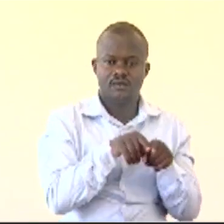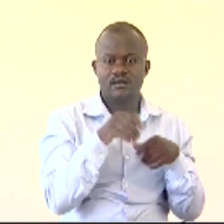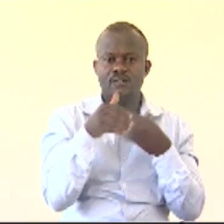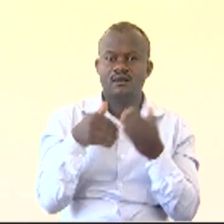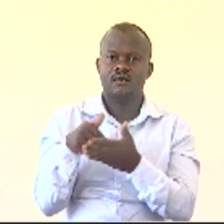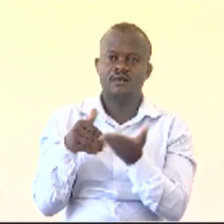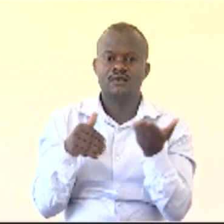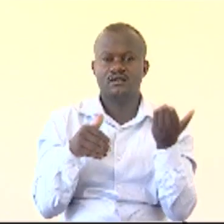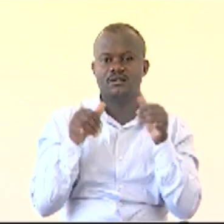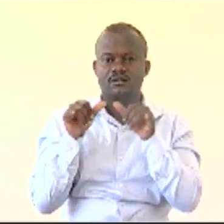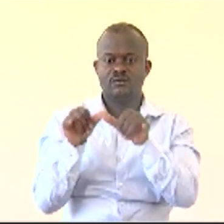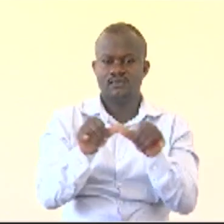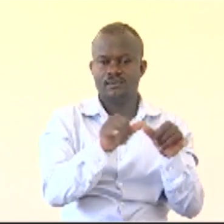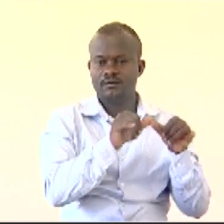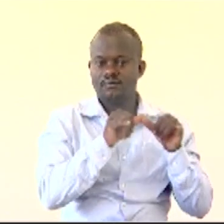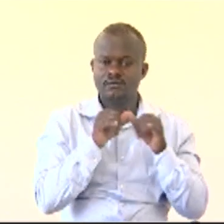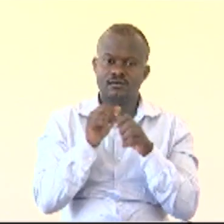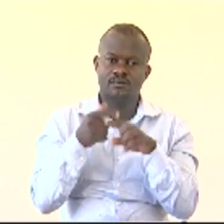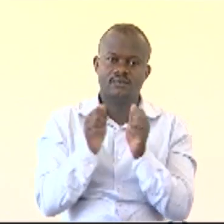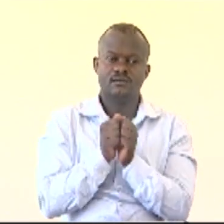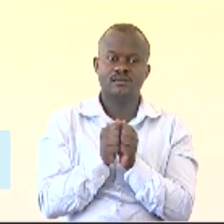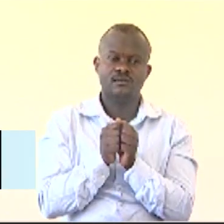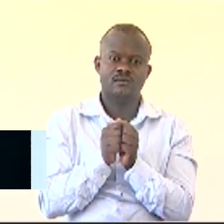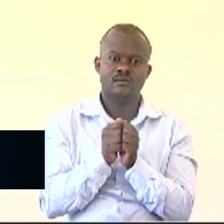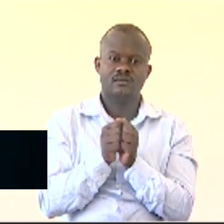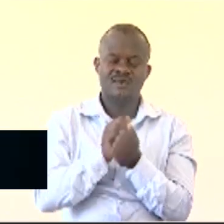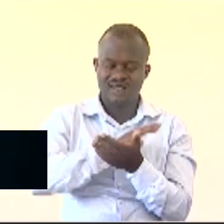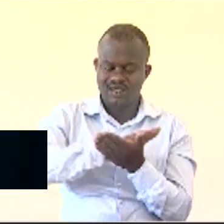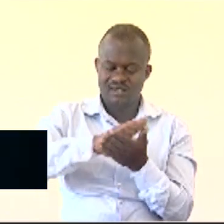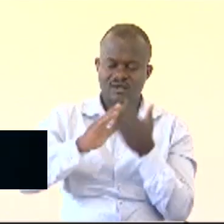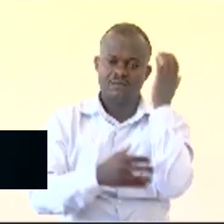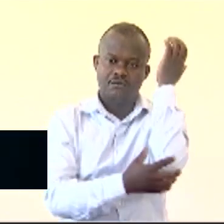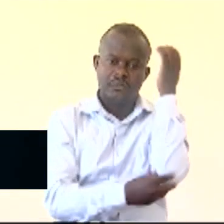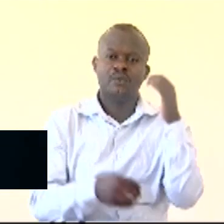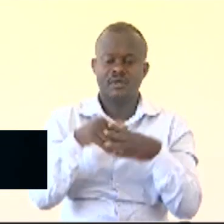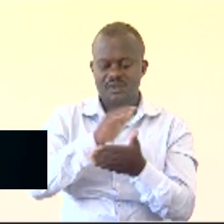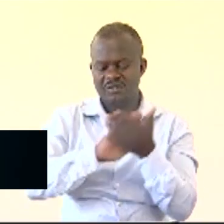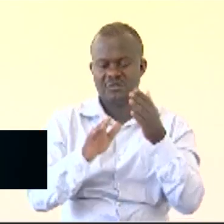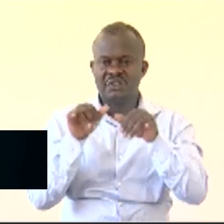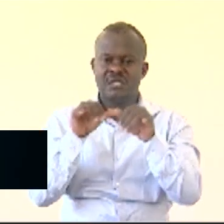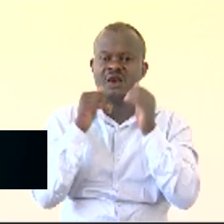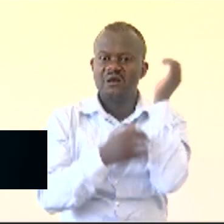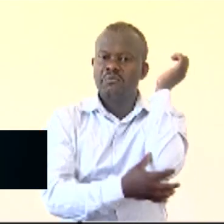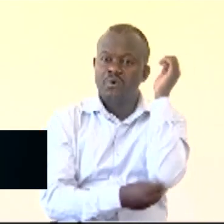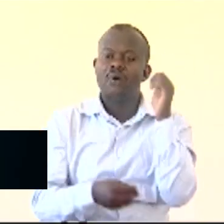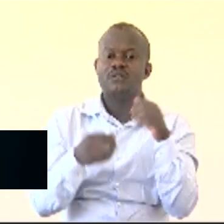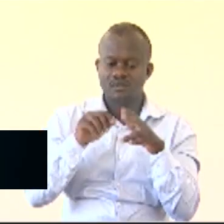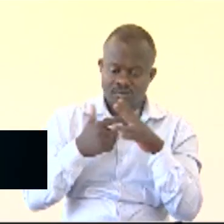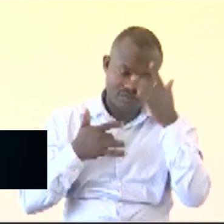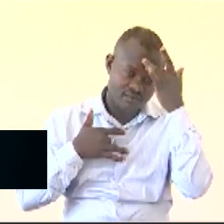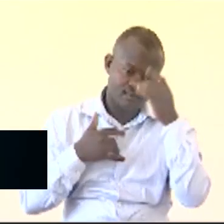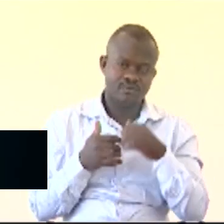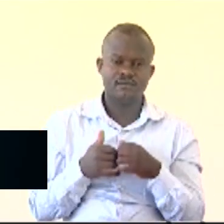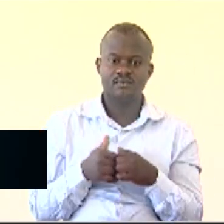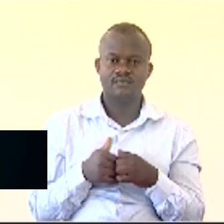hygiene standards are poor. When we talk about hygiene standards are very poor, when the hygiene standards are very poor, and that one can